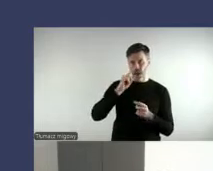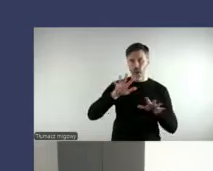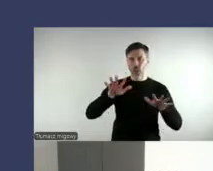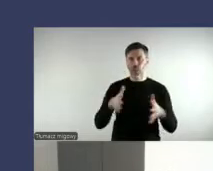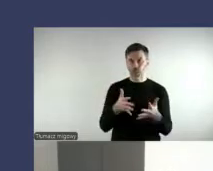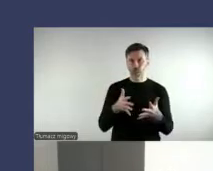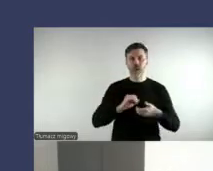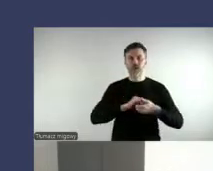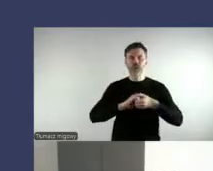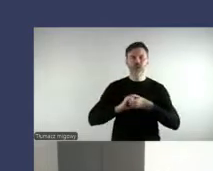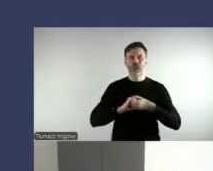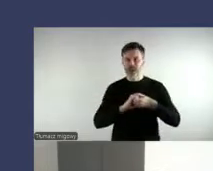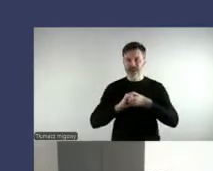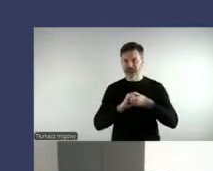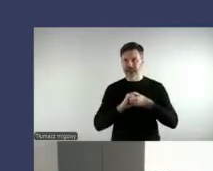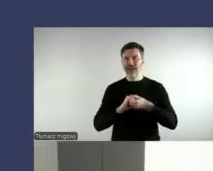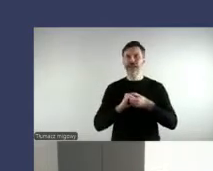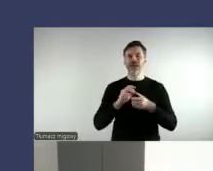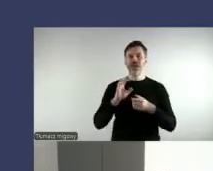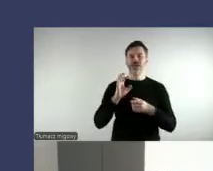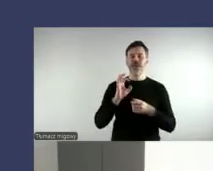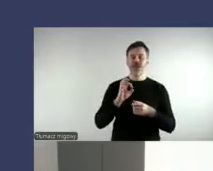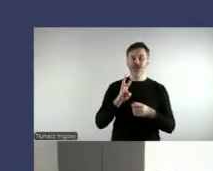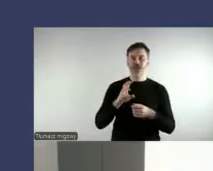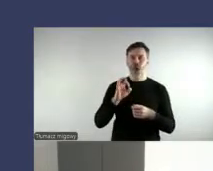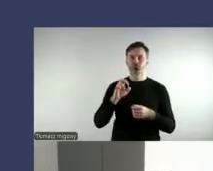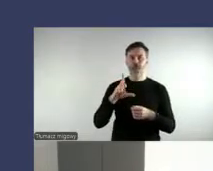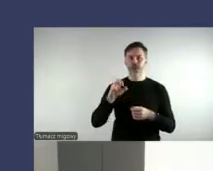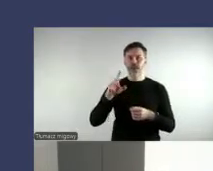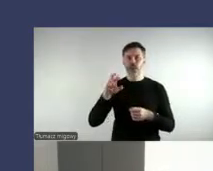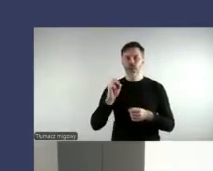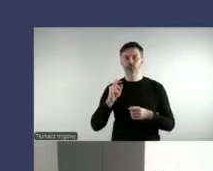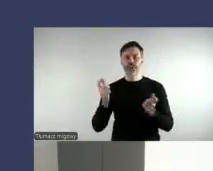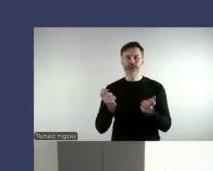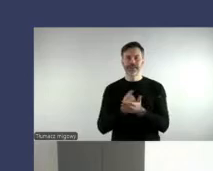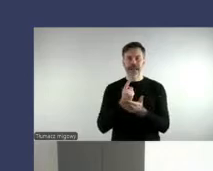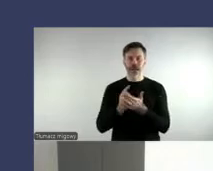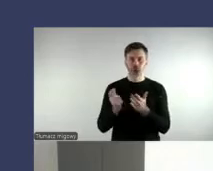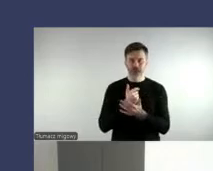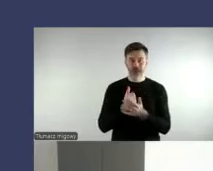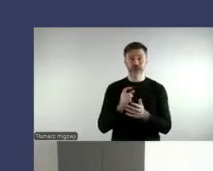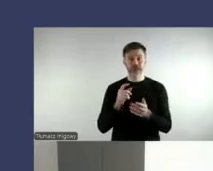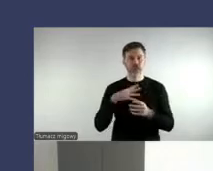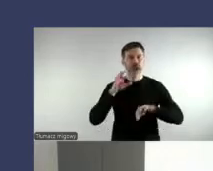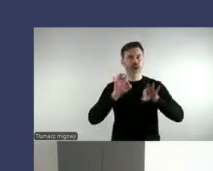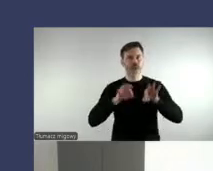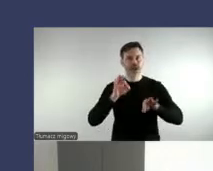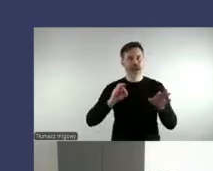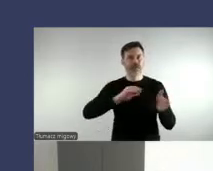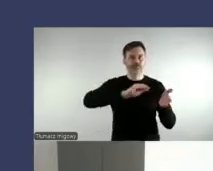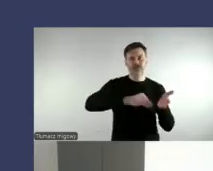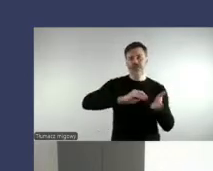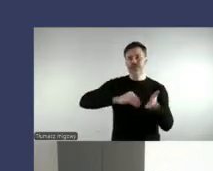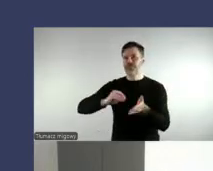in short, referred to as solidarity in the face of danger. And it was signed officially during the